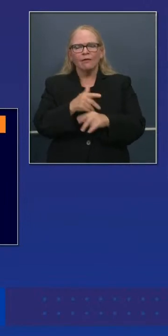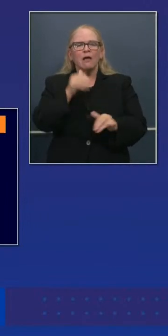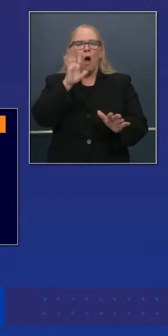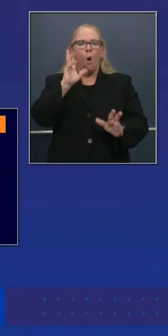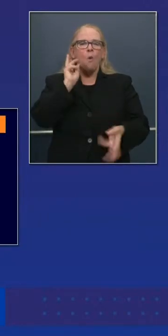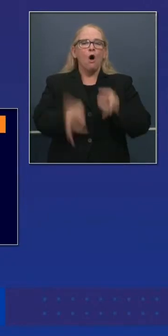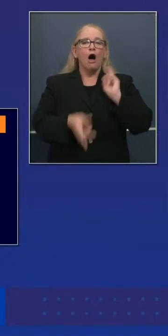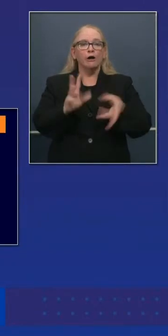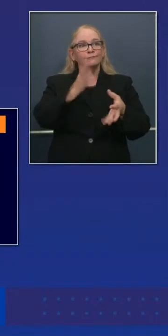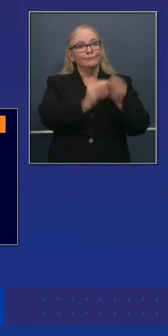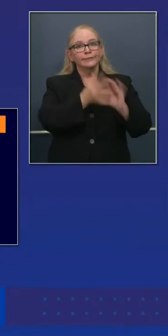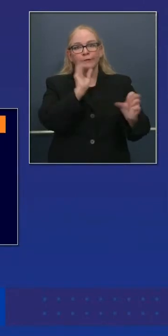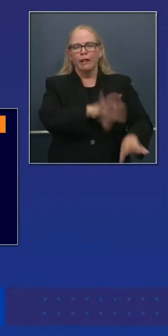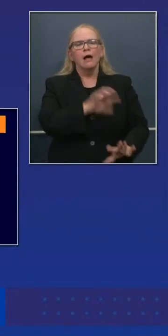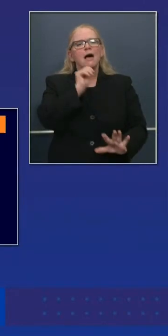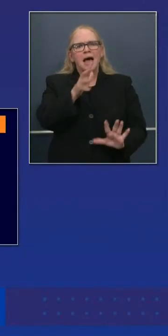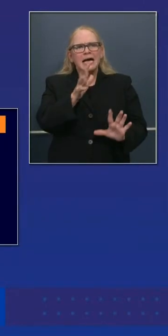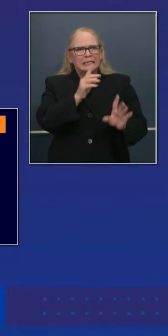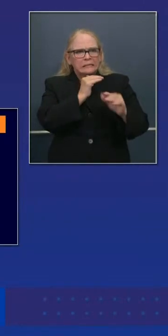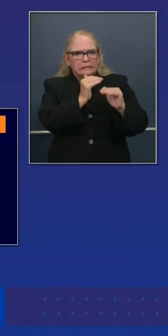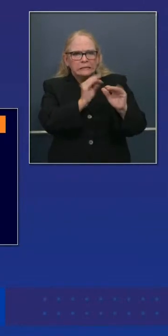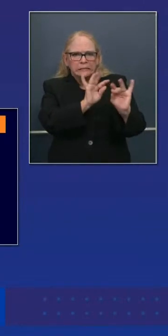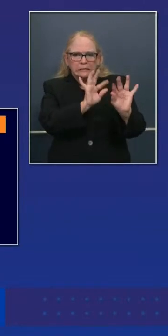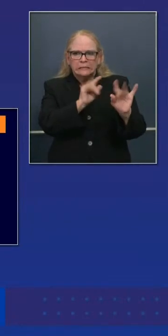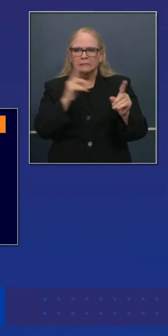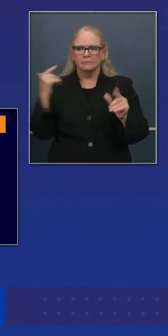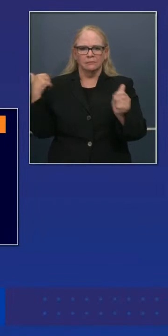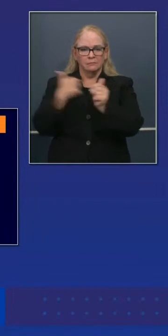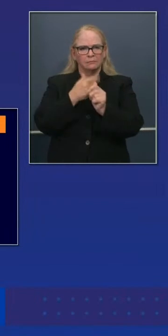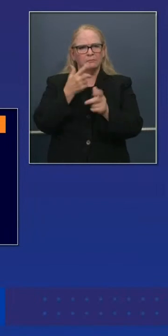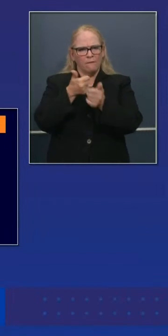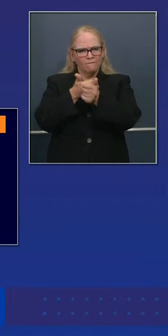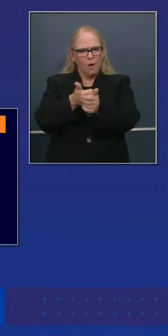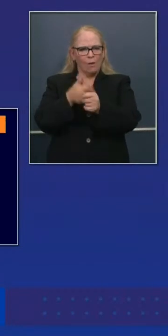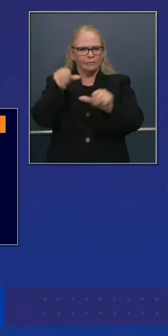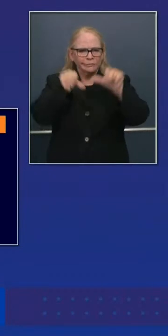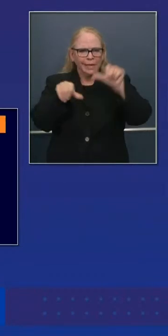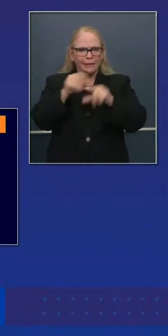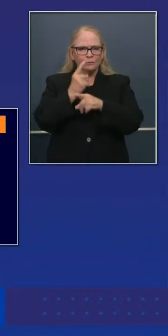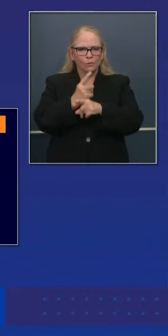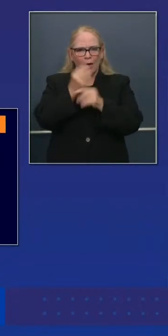support that commitment to data and science to continue to guide our way.